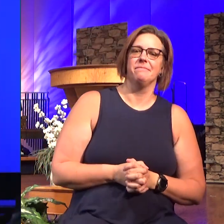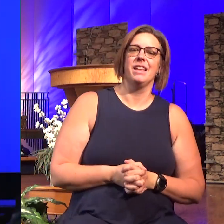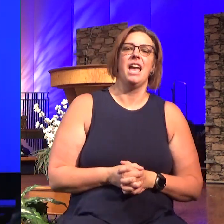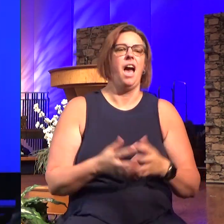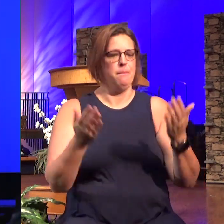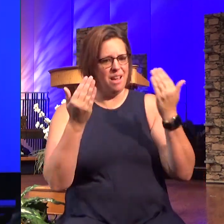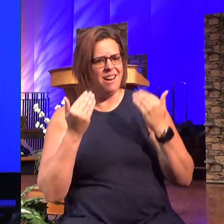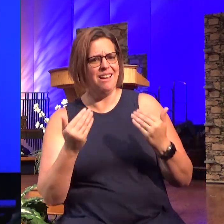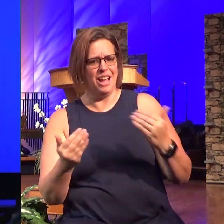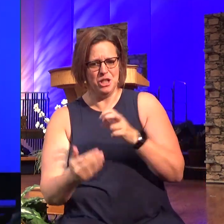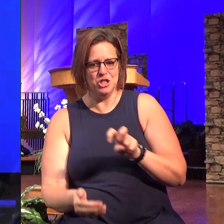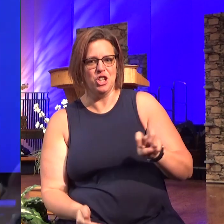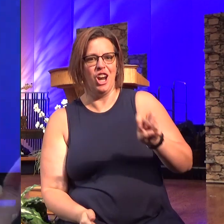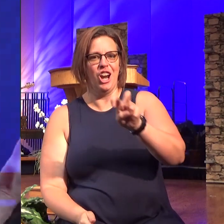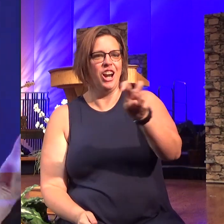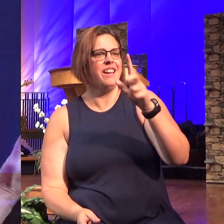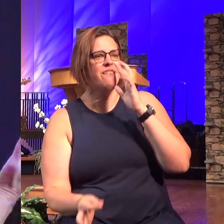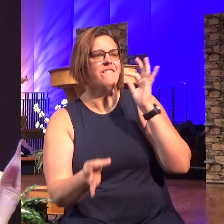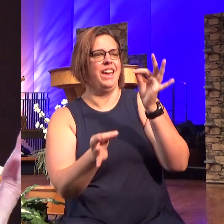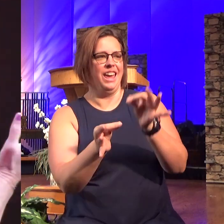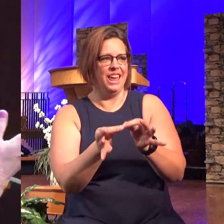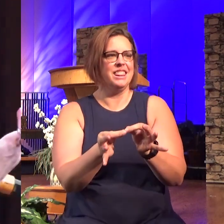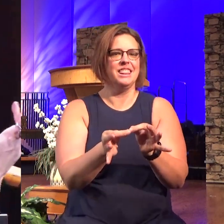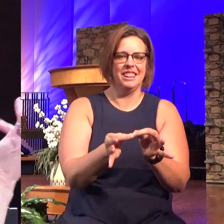into faith I go,